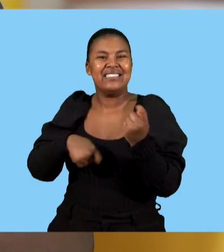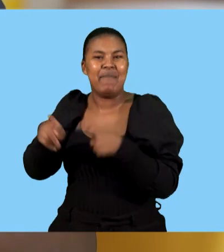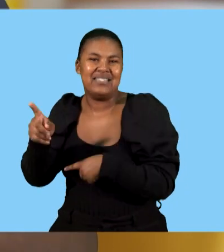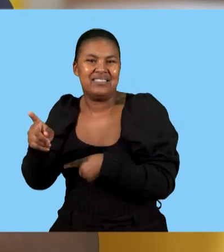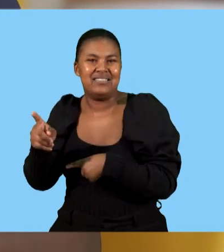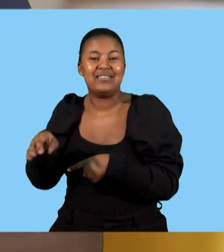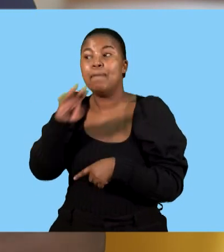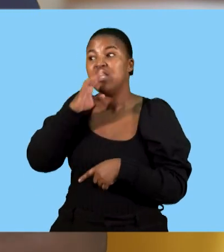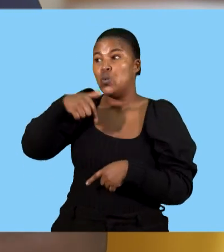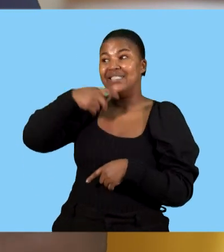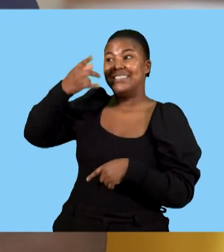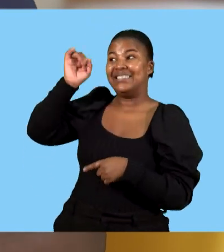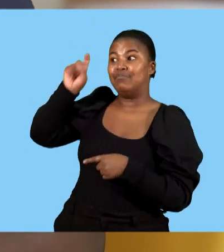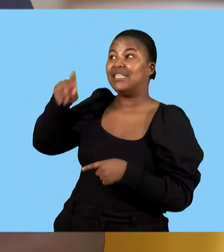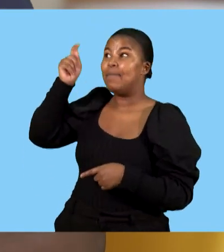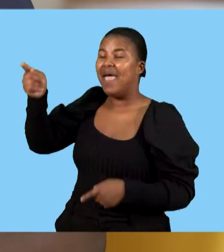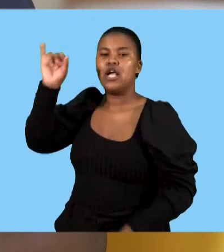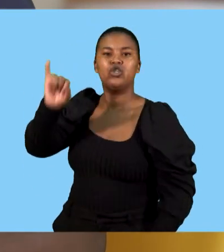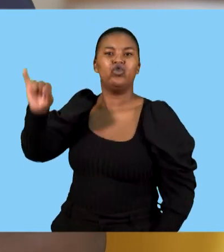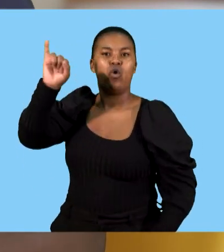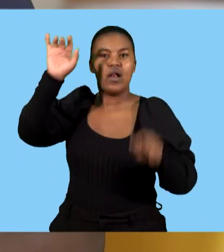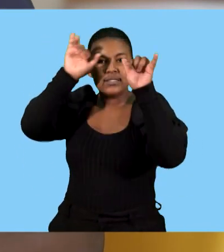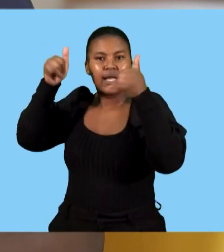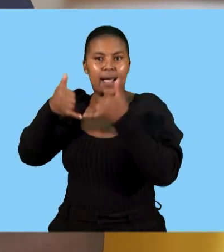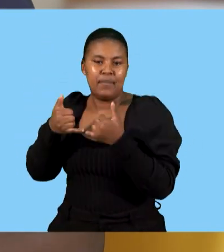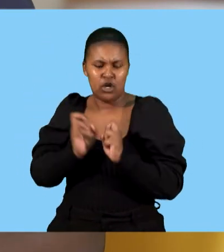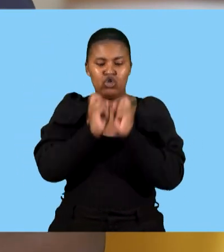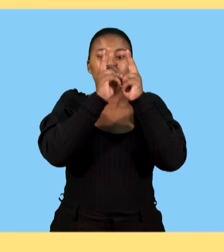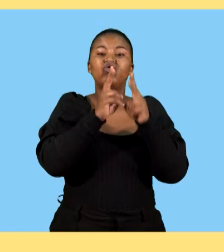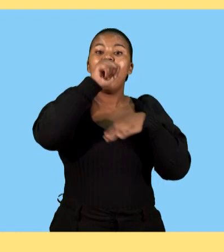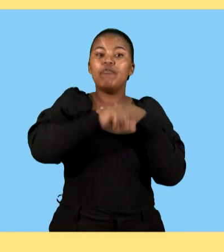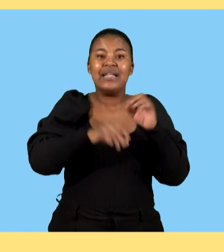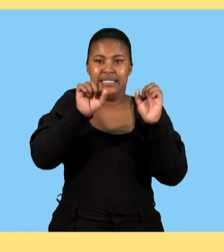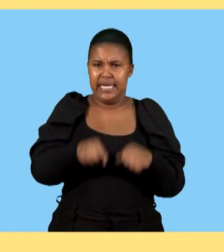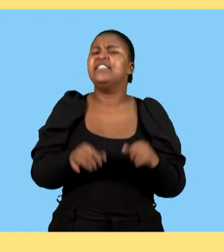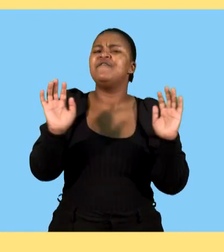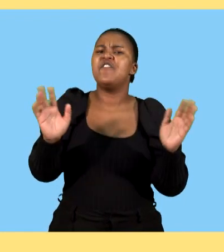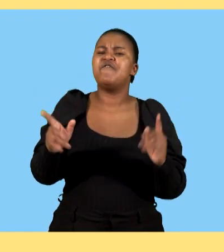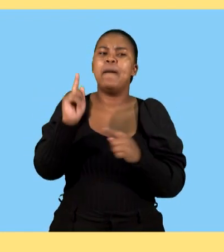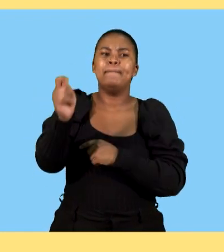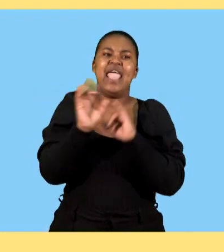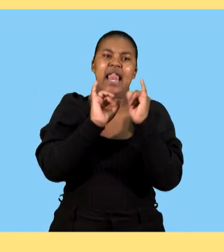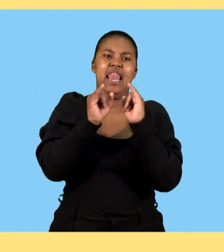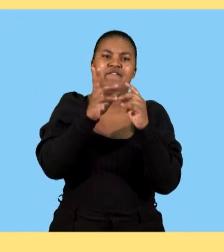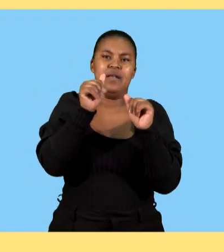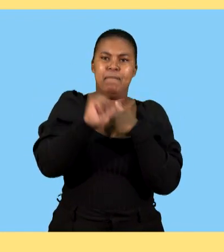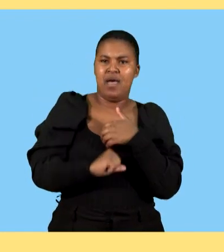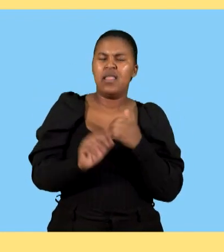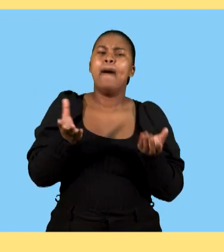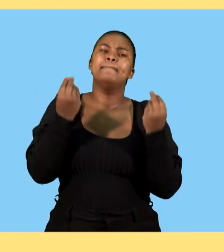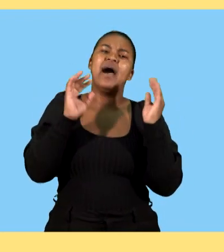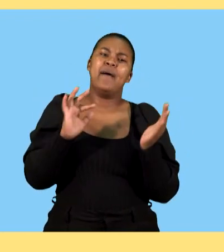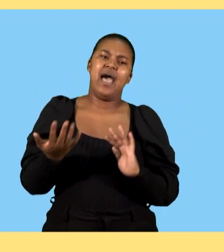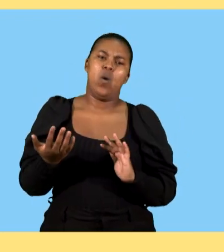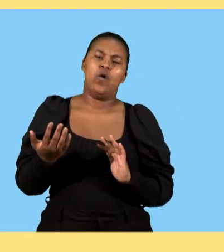company. That means of the 12 months, we have paid for 11 months. How do we get 11 months? We say the